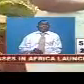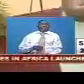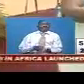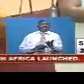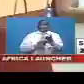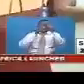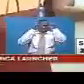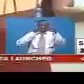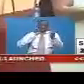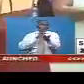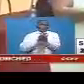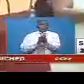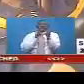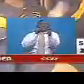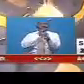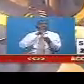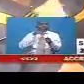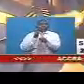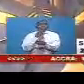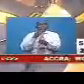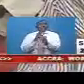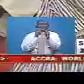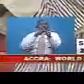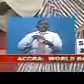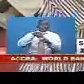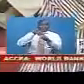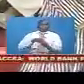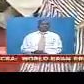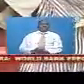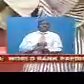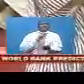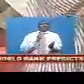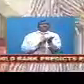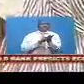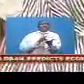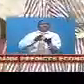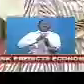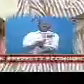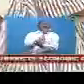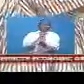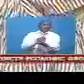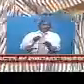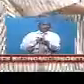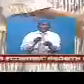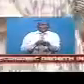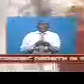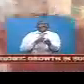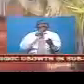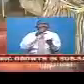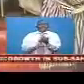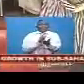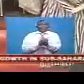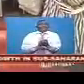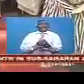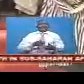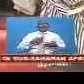Mrs. Amissah-Arthur also presented the three award winners with her personal awards. The principal of the college, Mrs. Margaret Lemire,